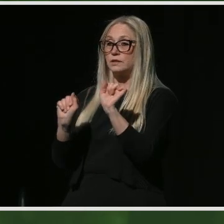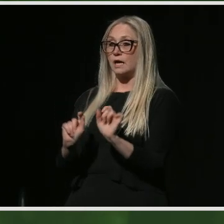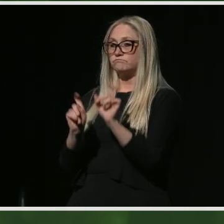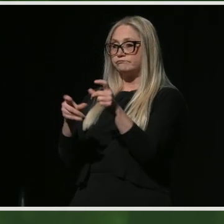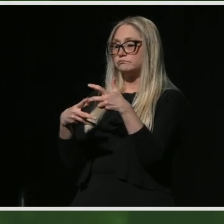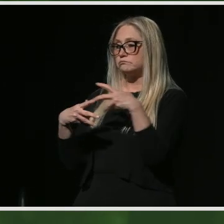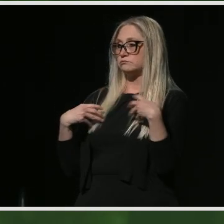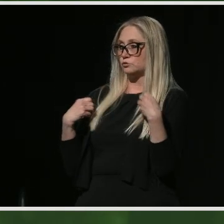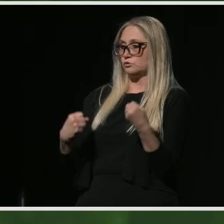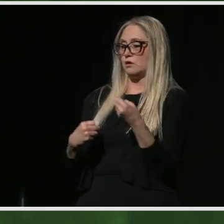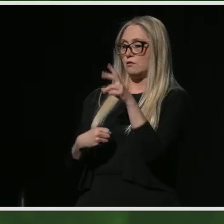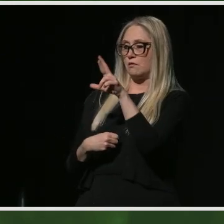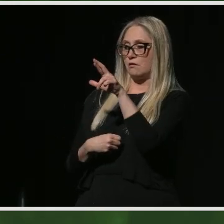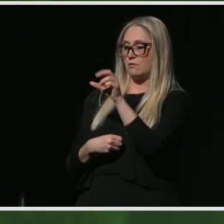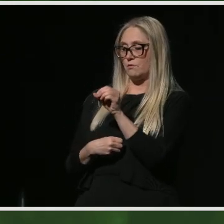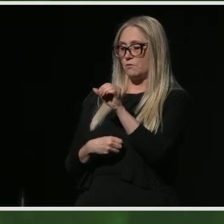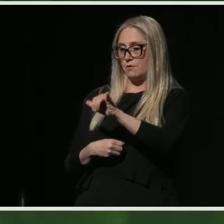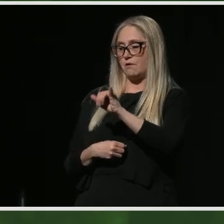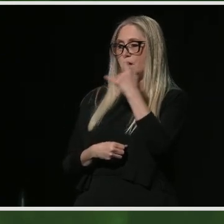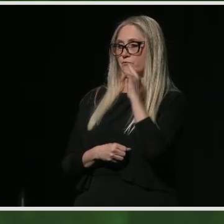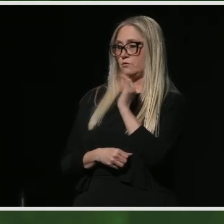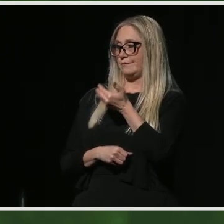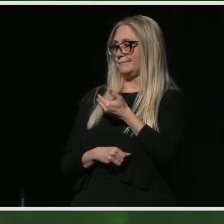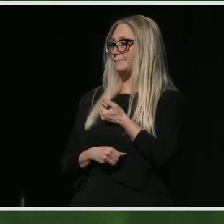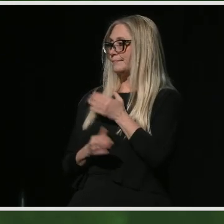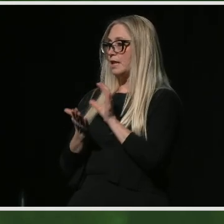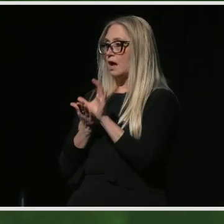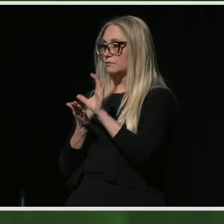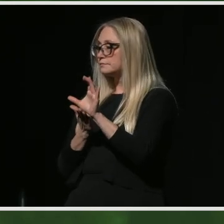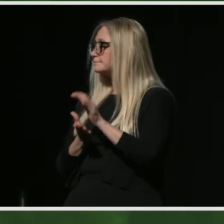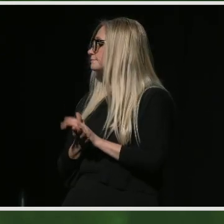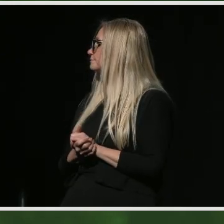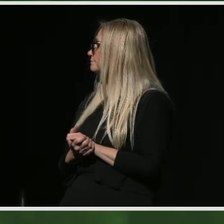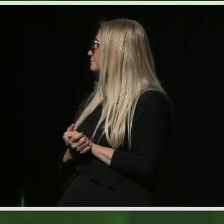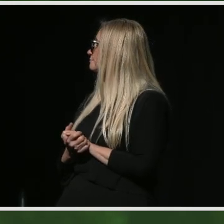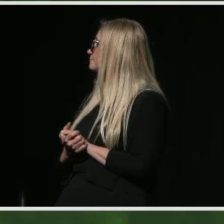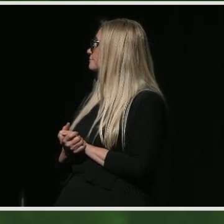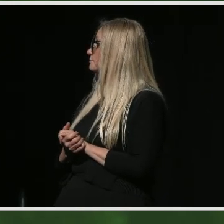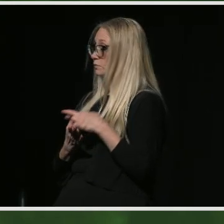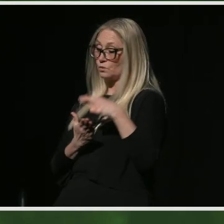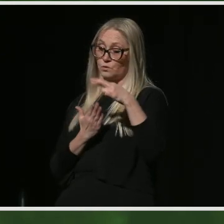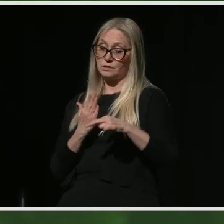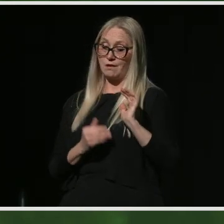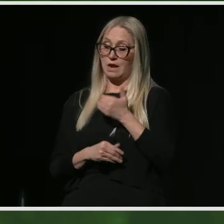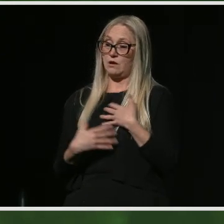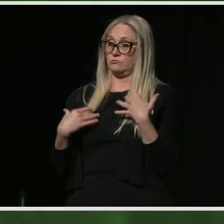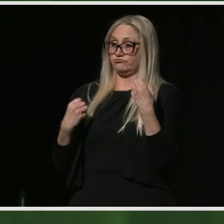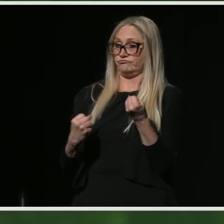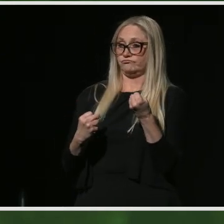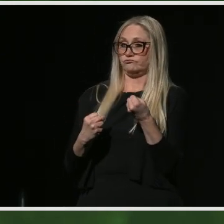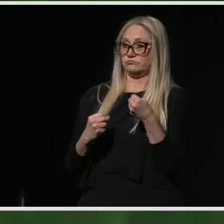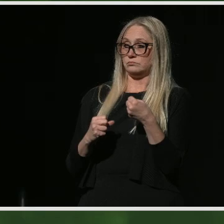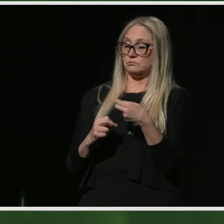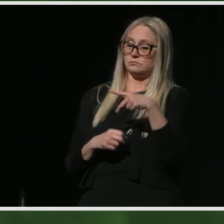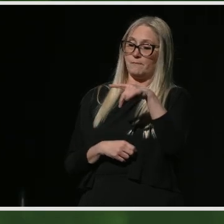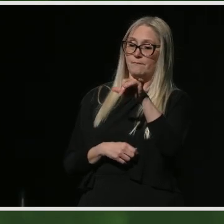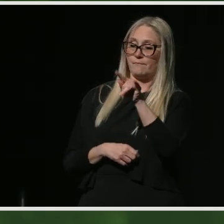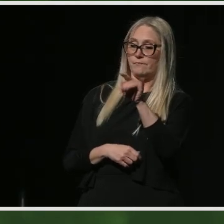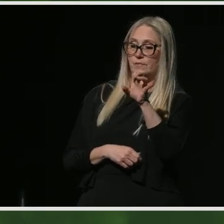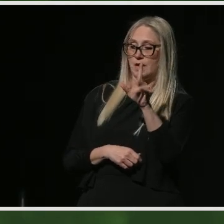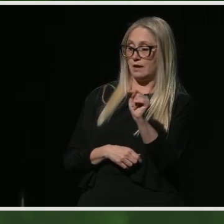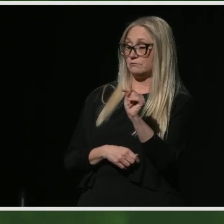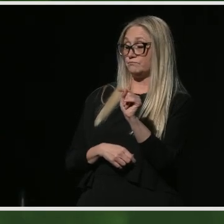stronger ROI for our investors. As a result of the strength of our patent across all fields of use and